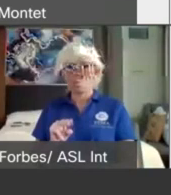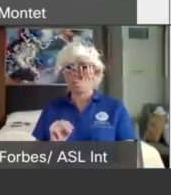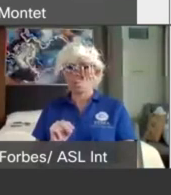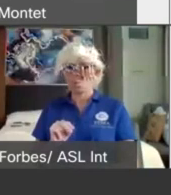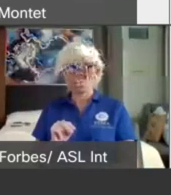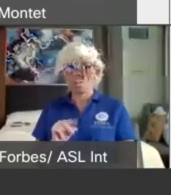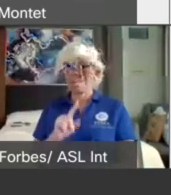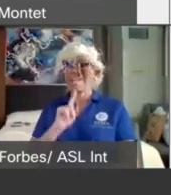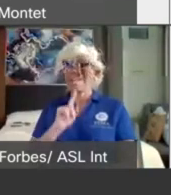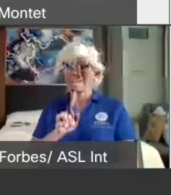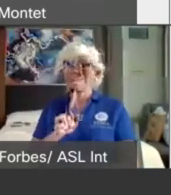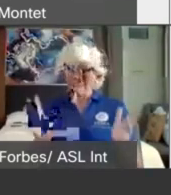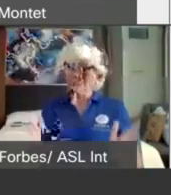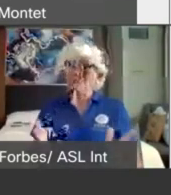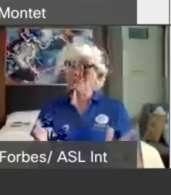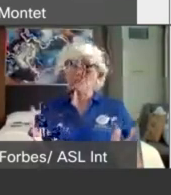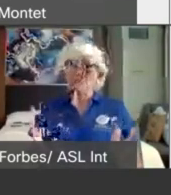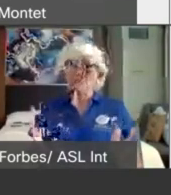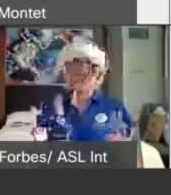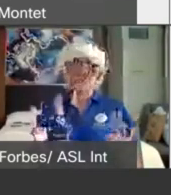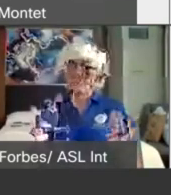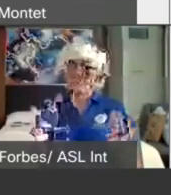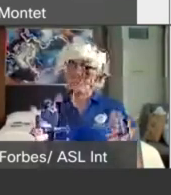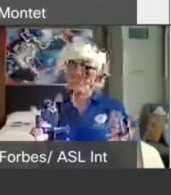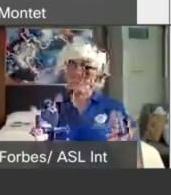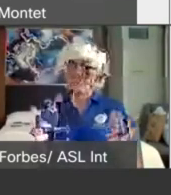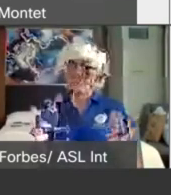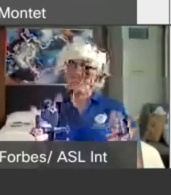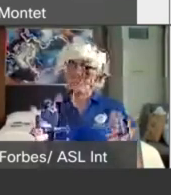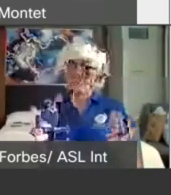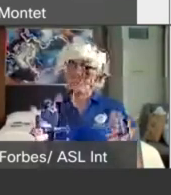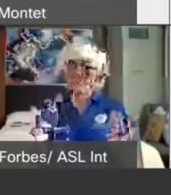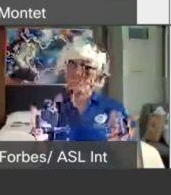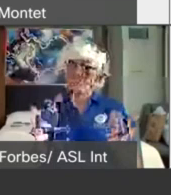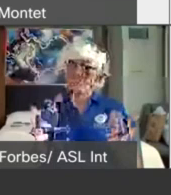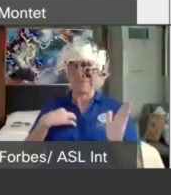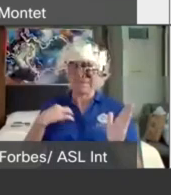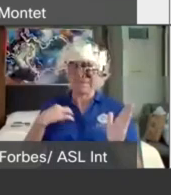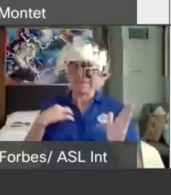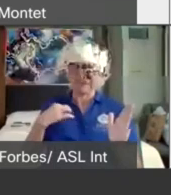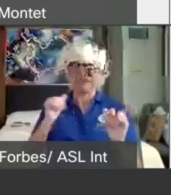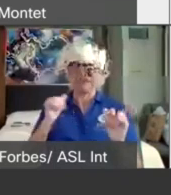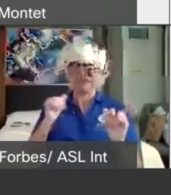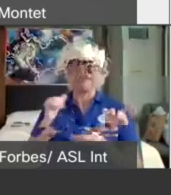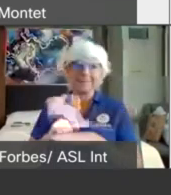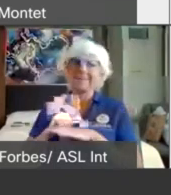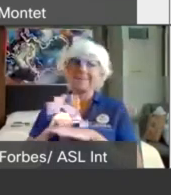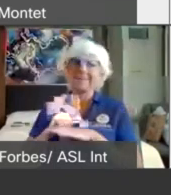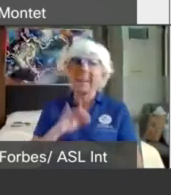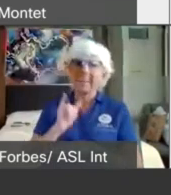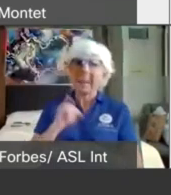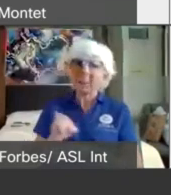We encourage you to immediately apply. You can submit that information throughout the process as soon as you receive